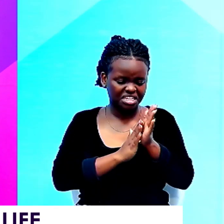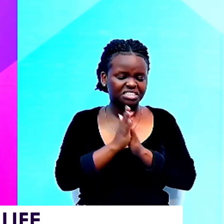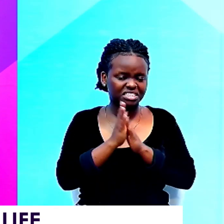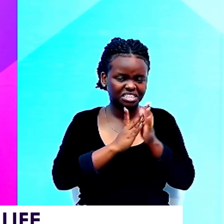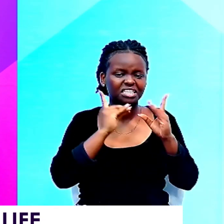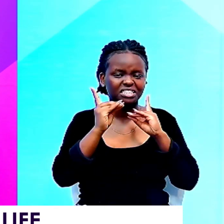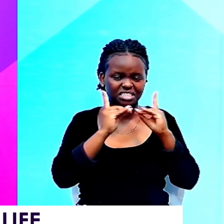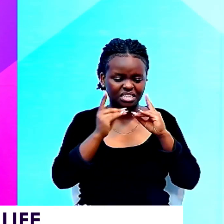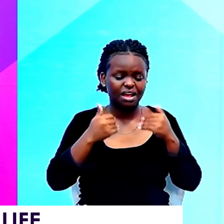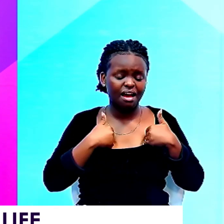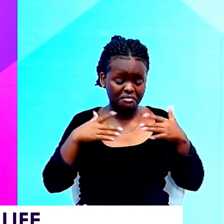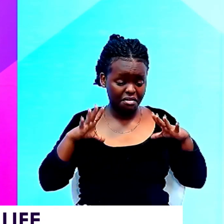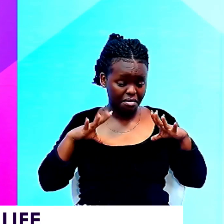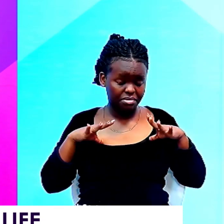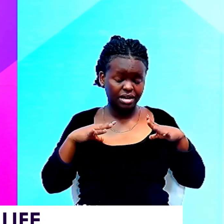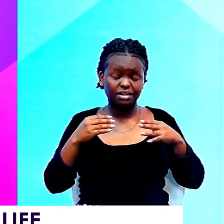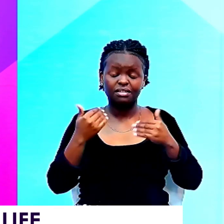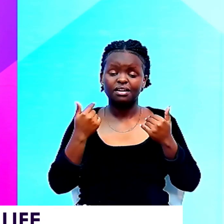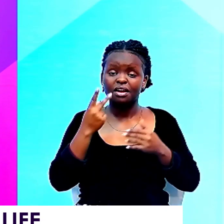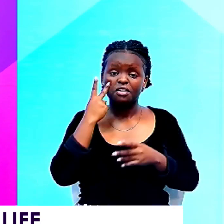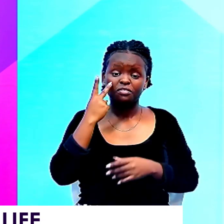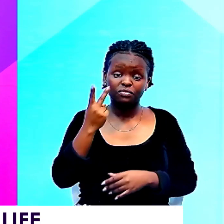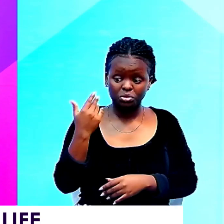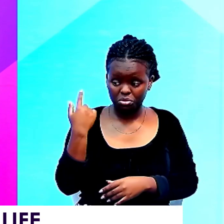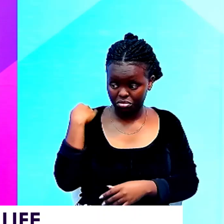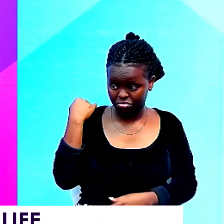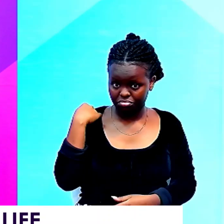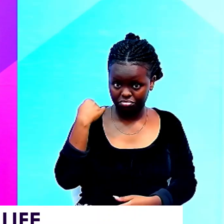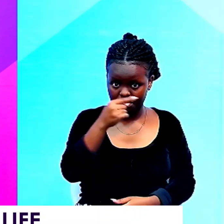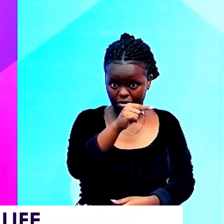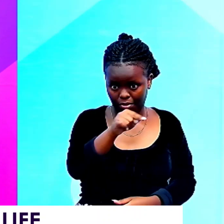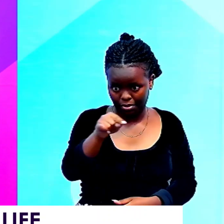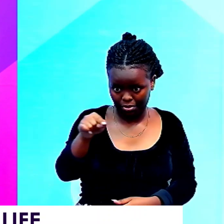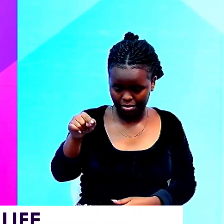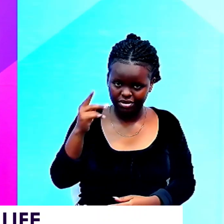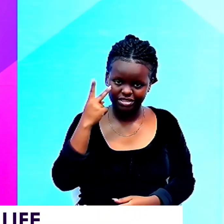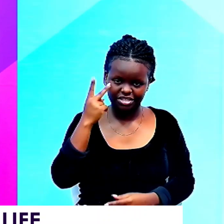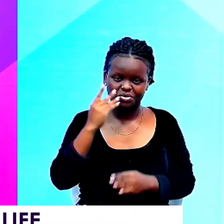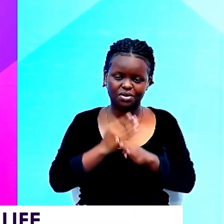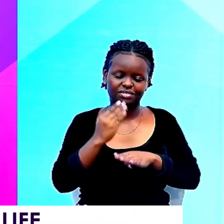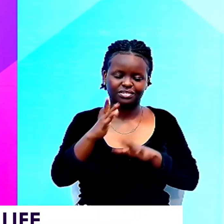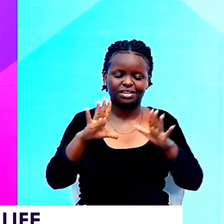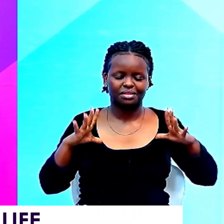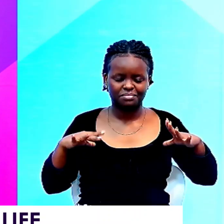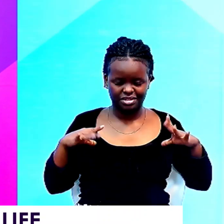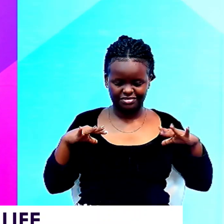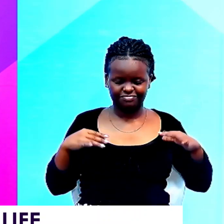a break. Give us your views on 0111 980 384. See you after the break.